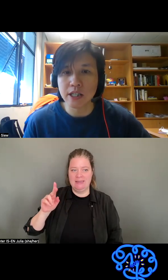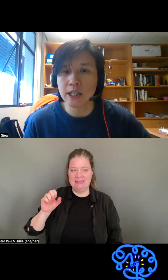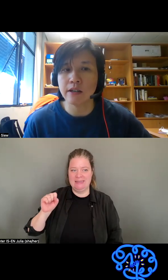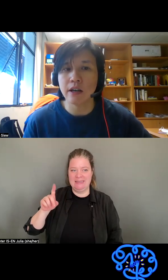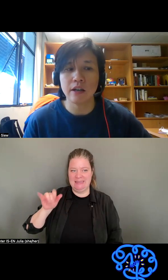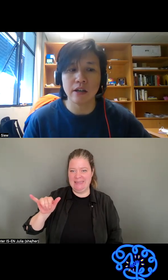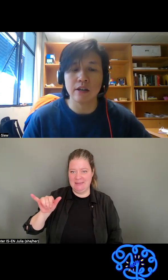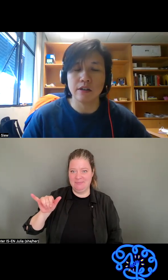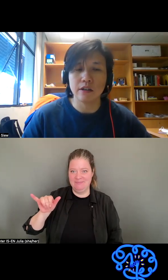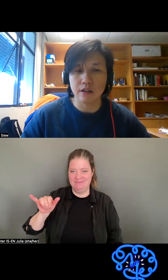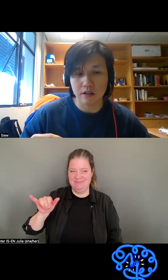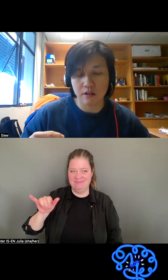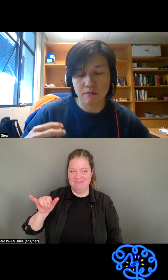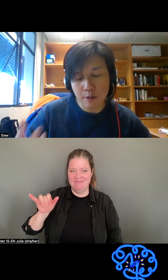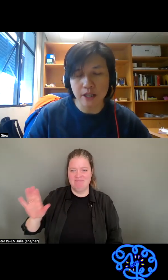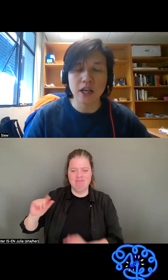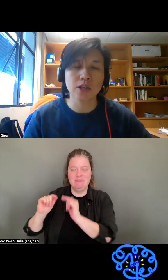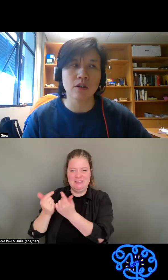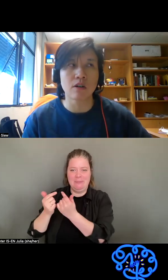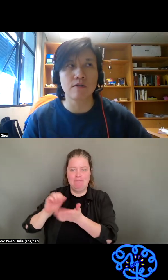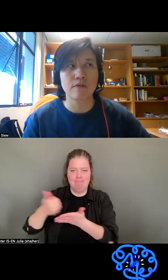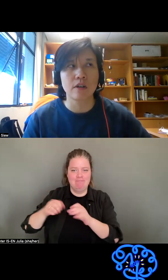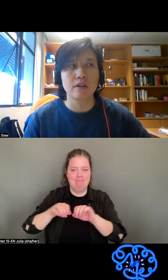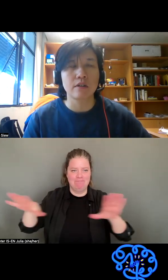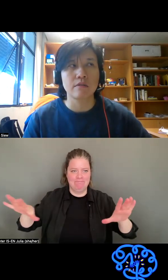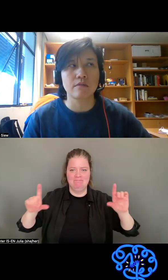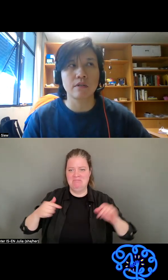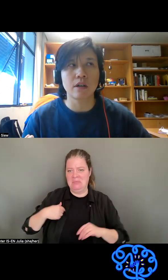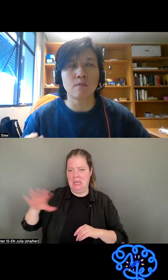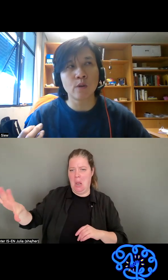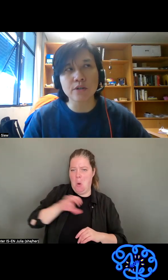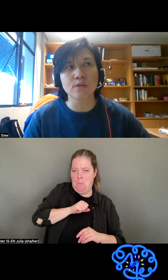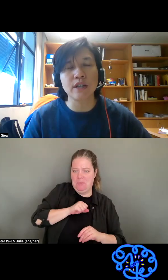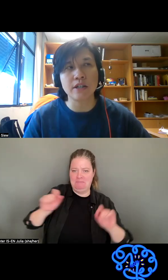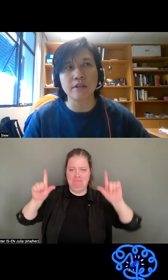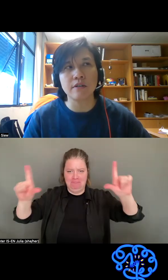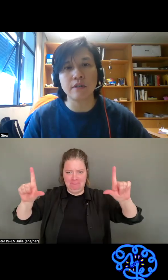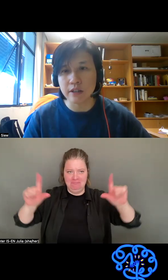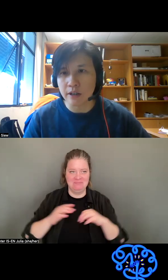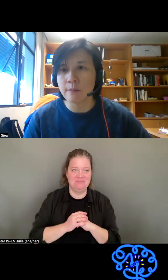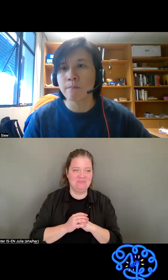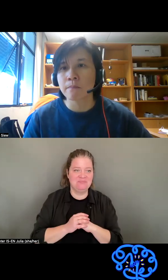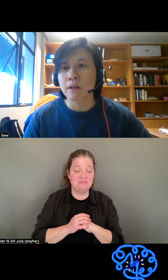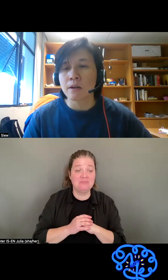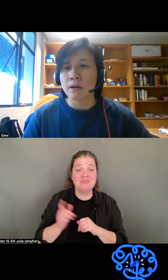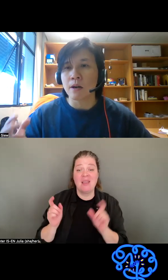is actually a representation of word association